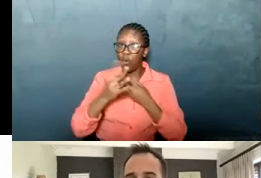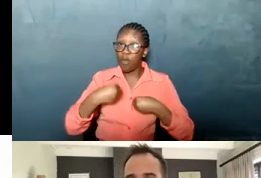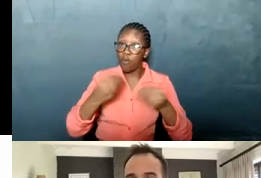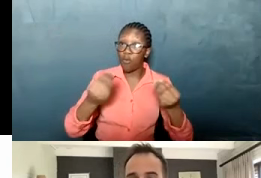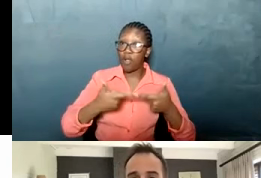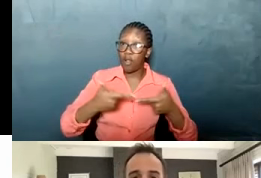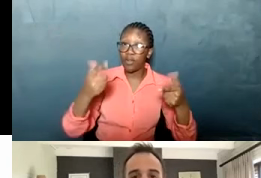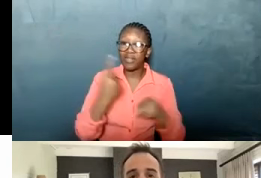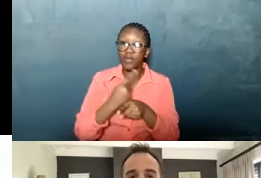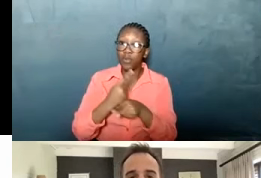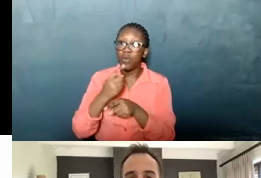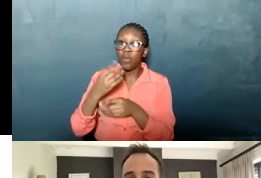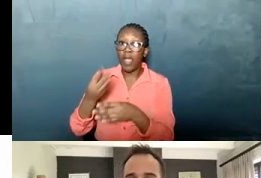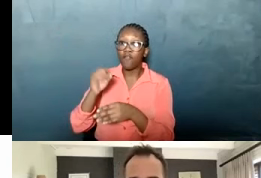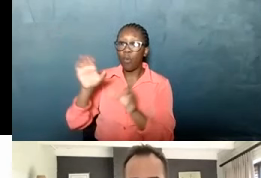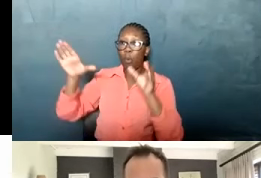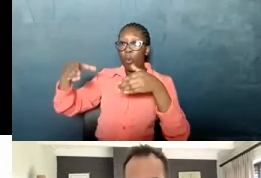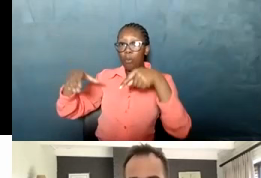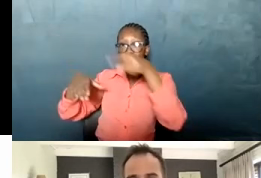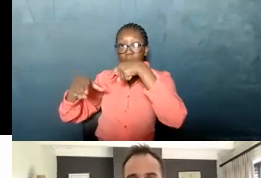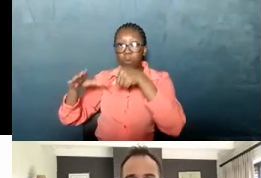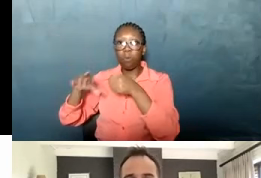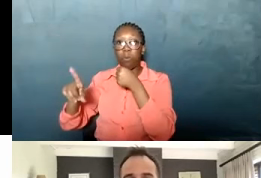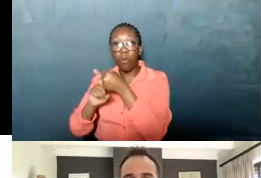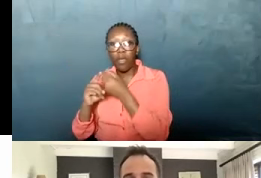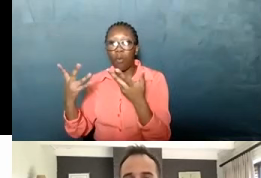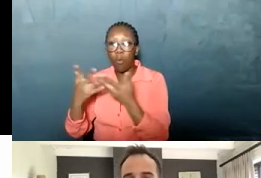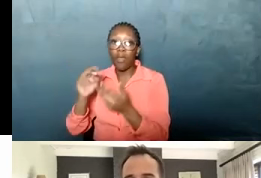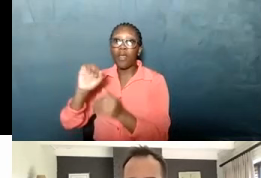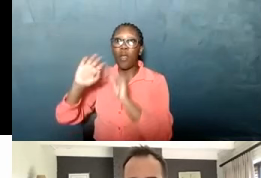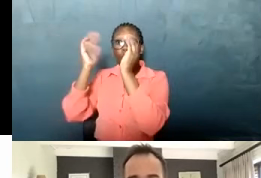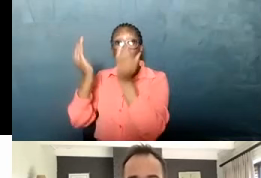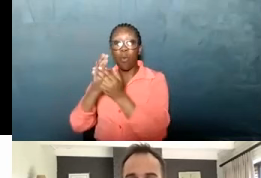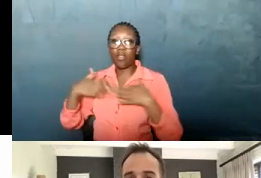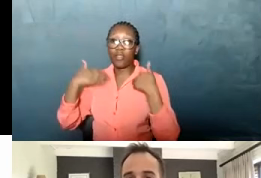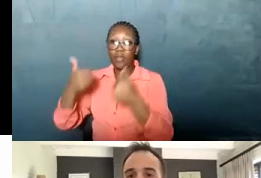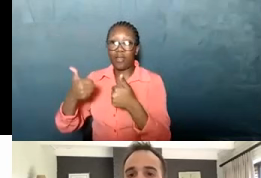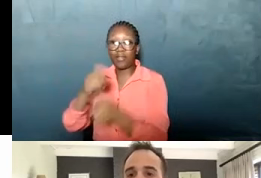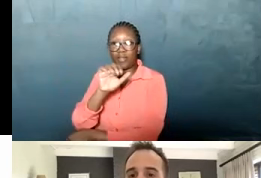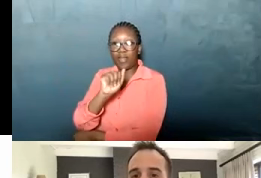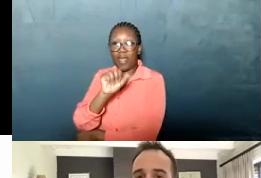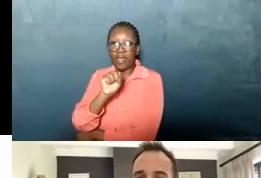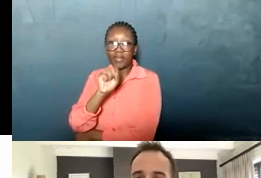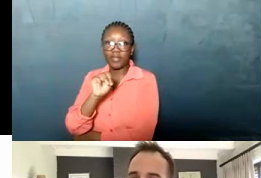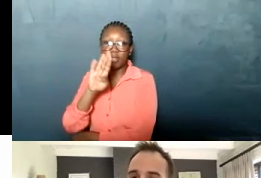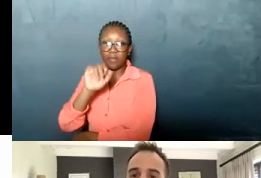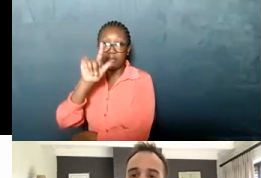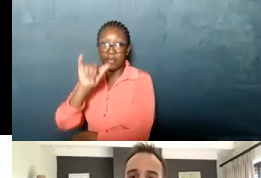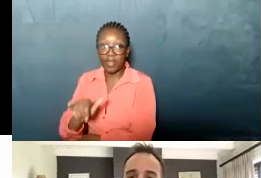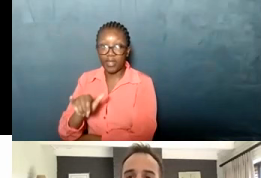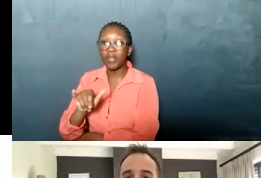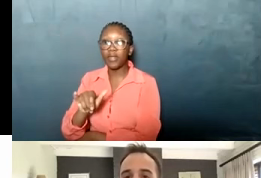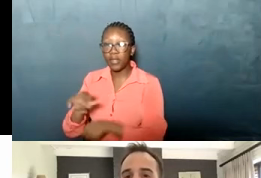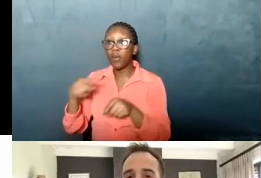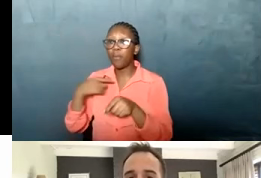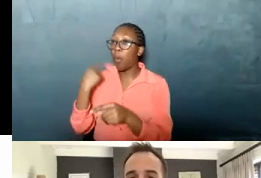on the executive committee of the World Health Assembly. And from our department and other stakeholders, we were in regular contact